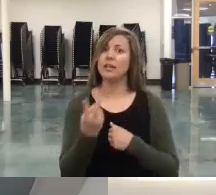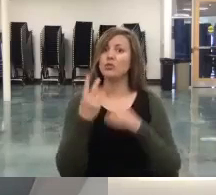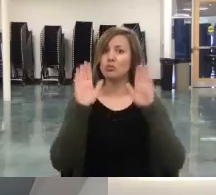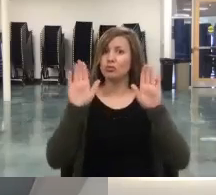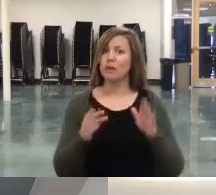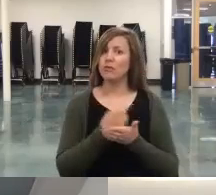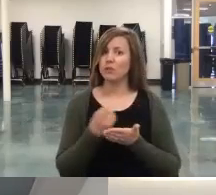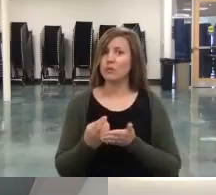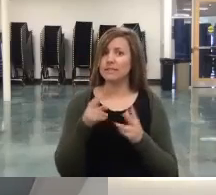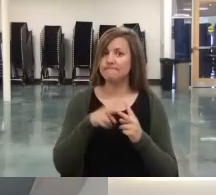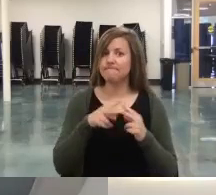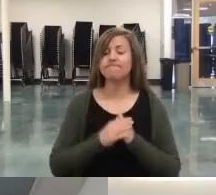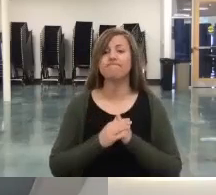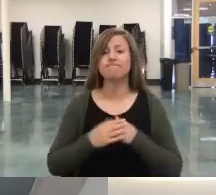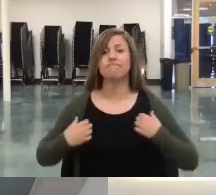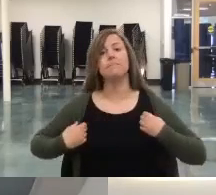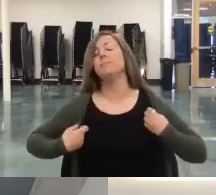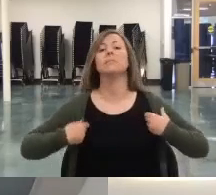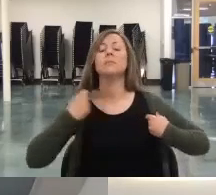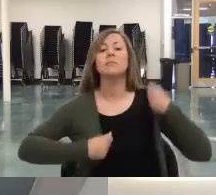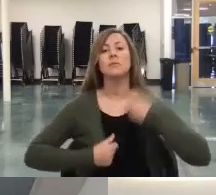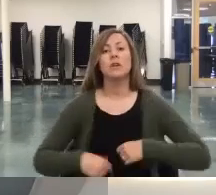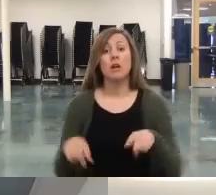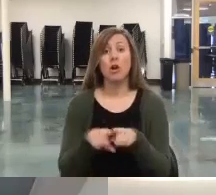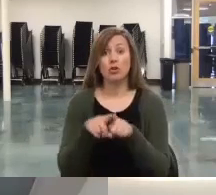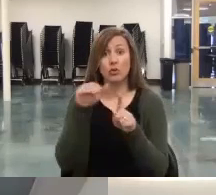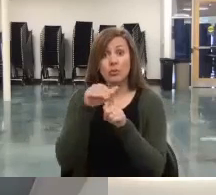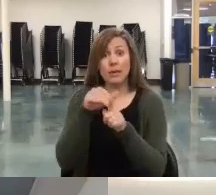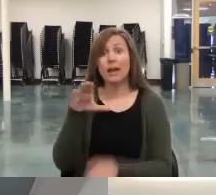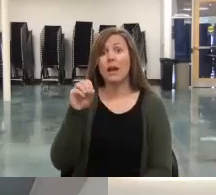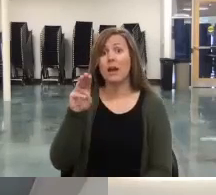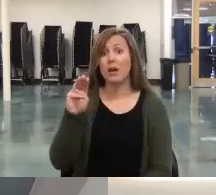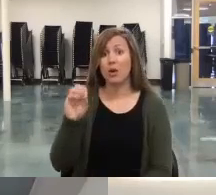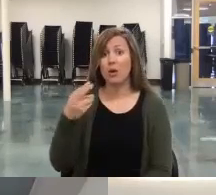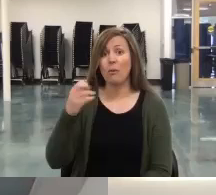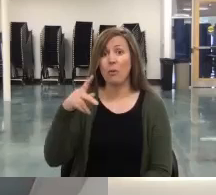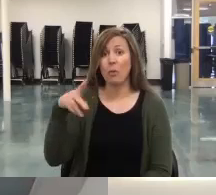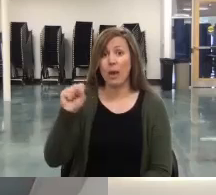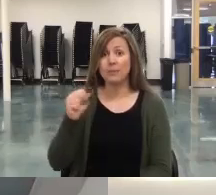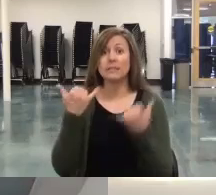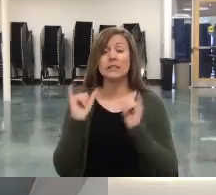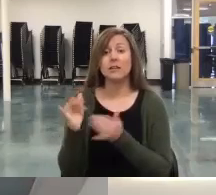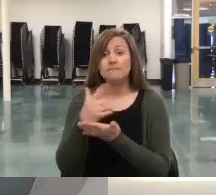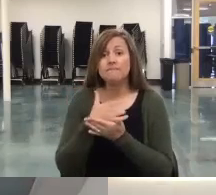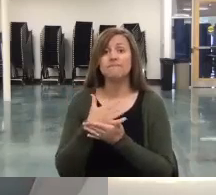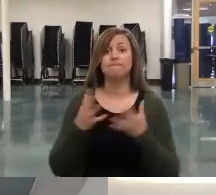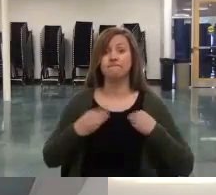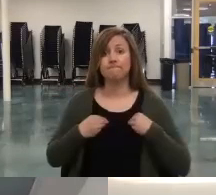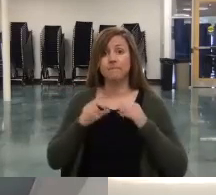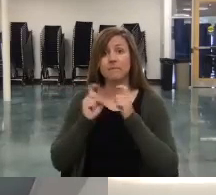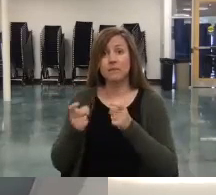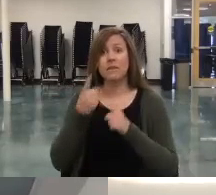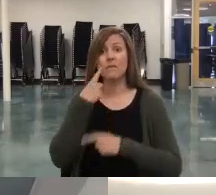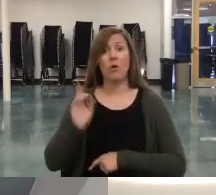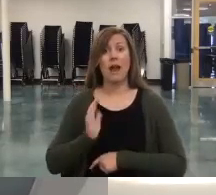resources. Also, just a reminder that Como Helps is still collecting donations for our community's